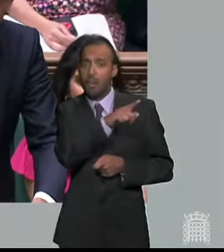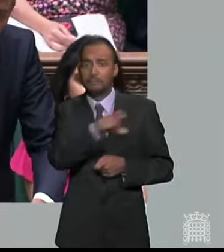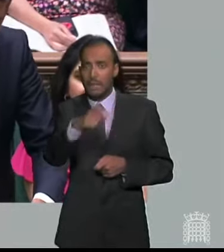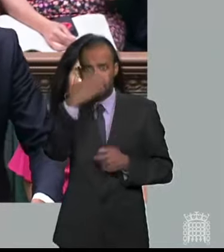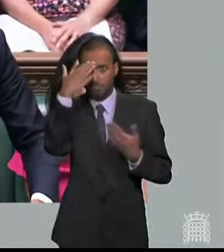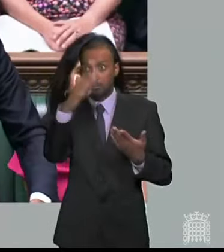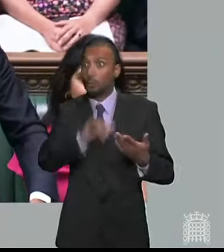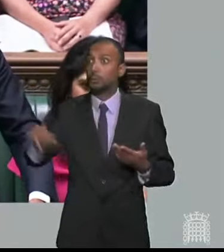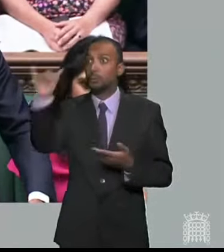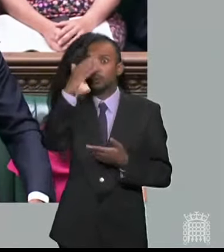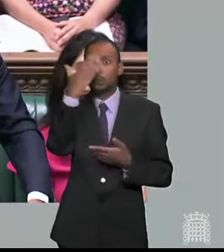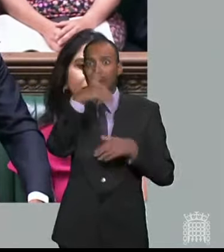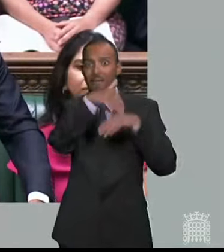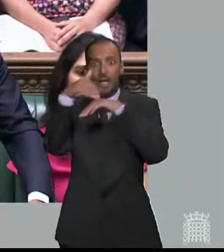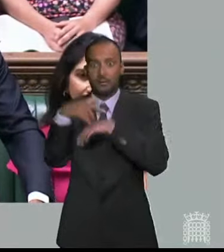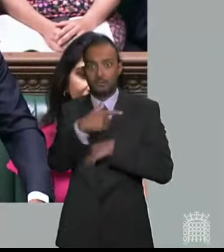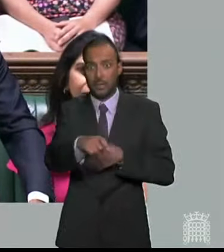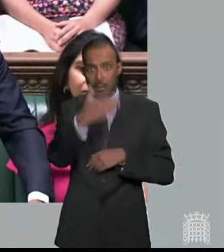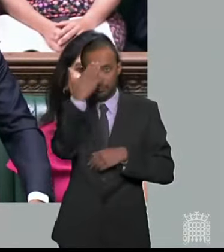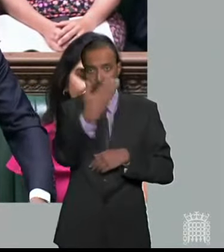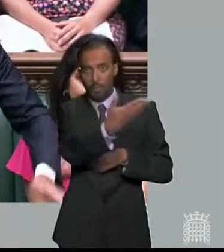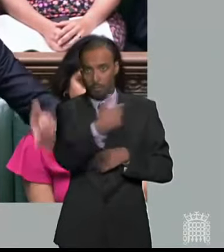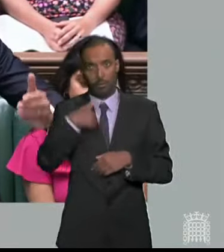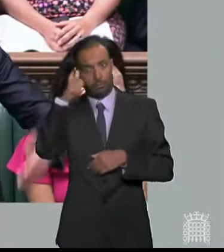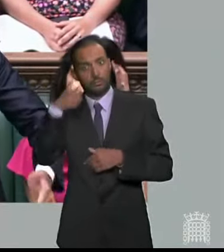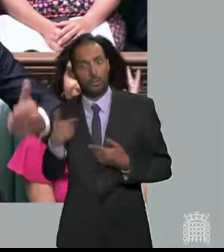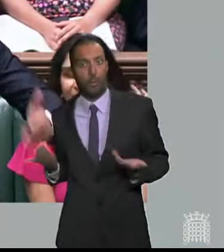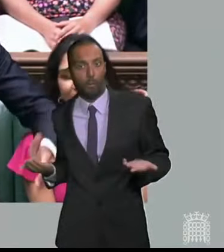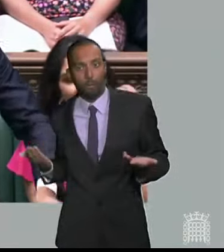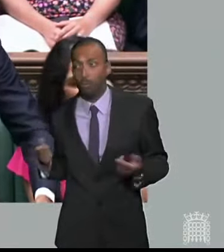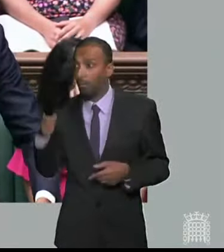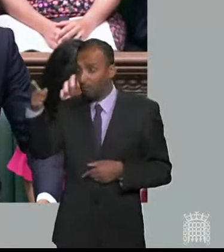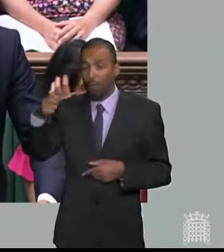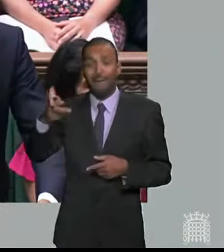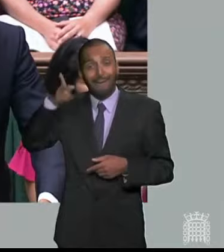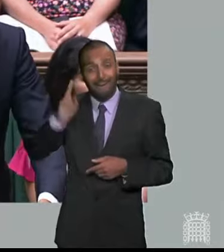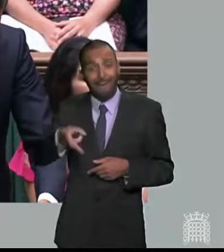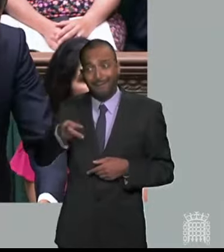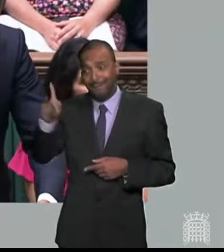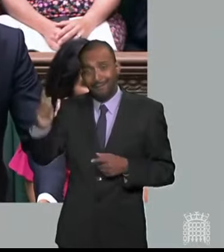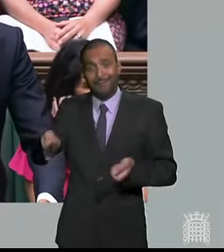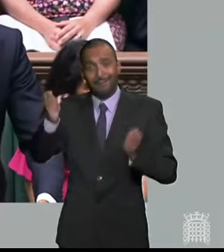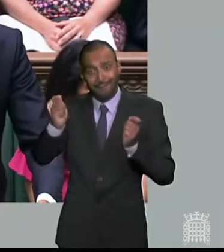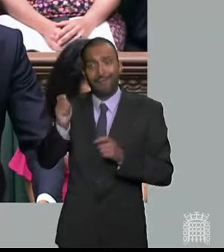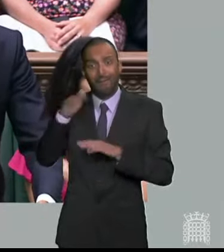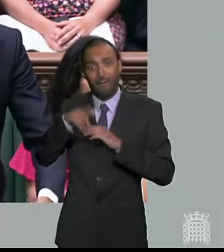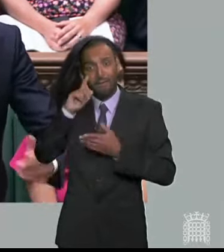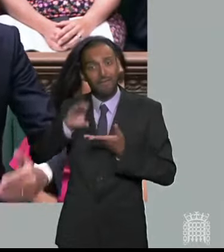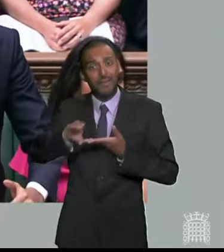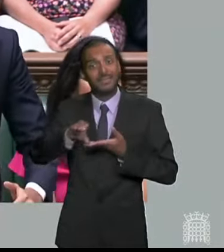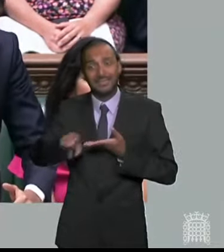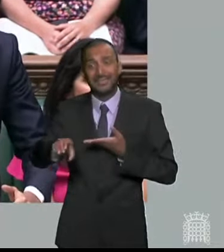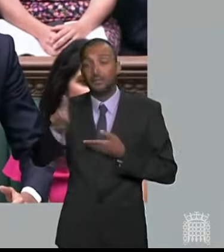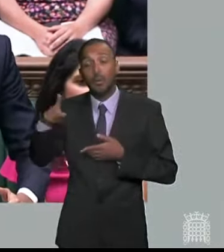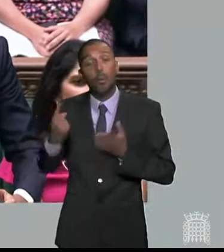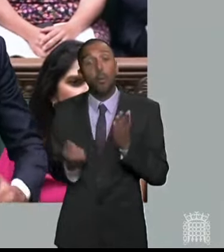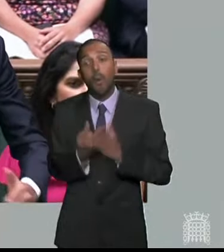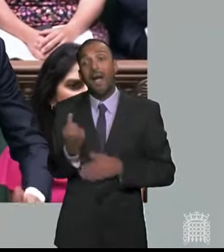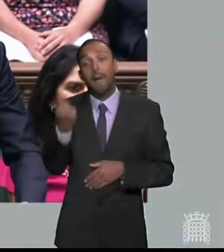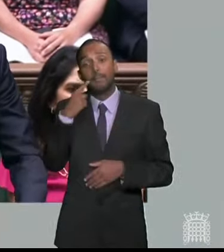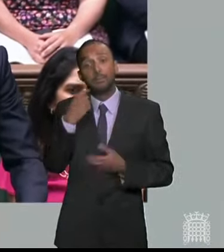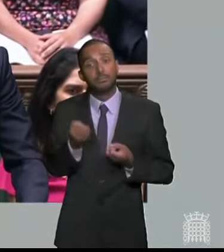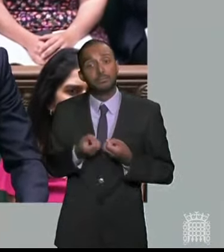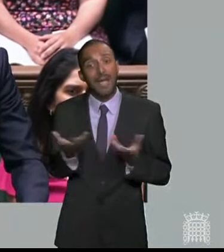Speaker. But again, he brought up this issue of funding, Mr. Speaker. And again, let's look back to what happened in that spending review. Because in that spending